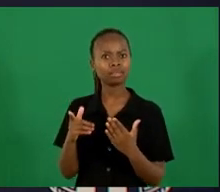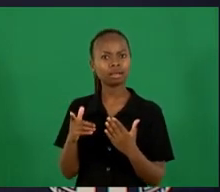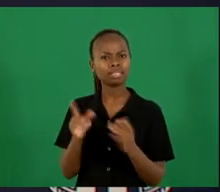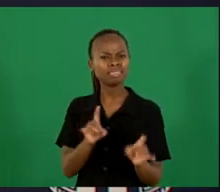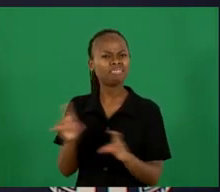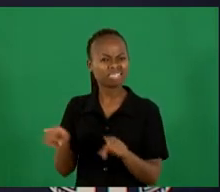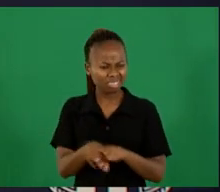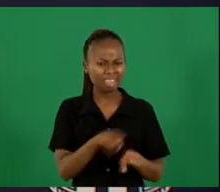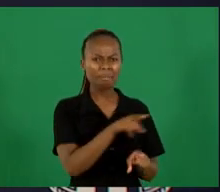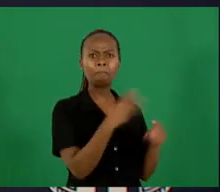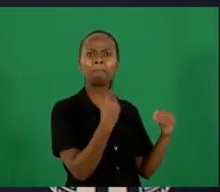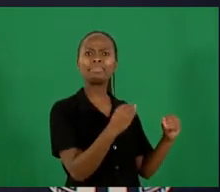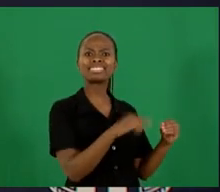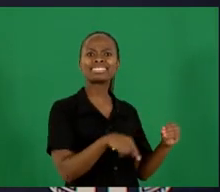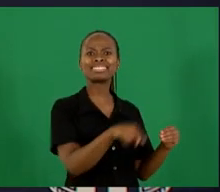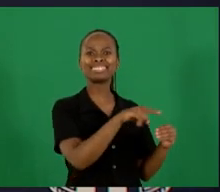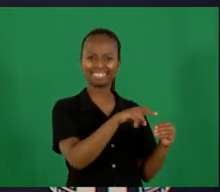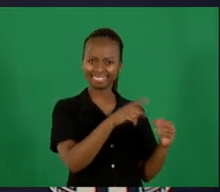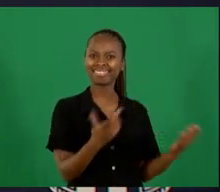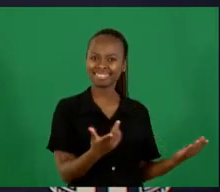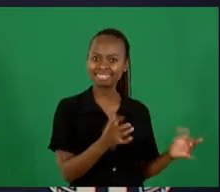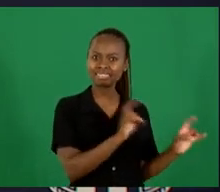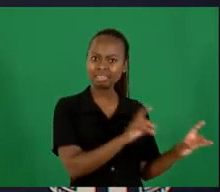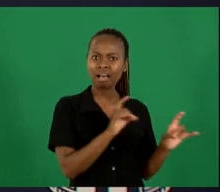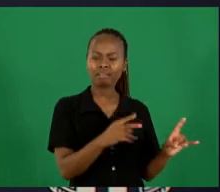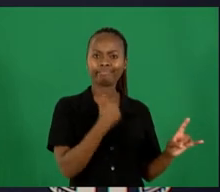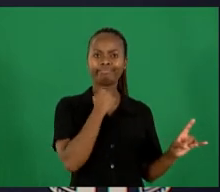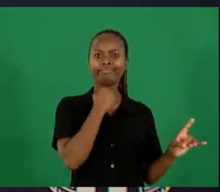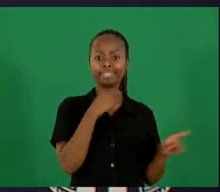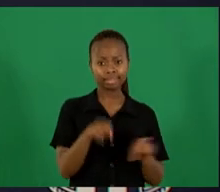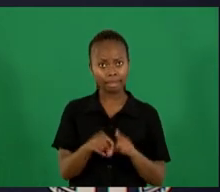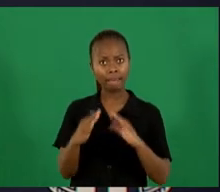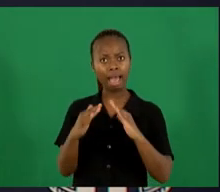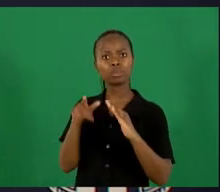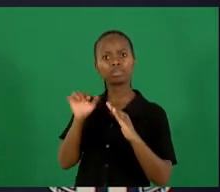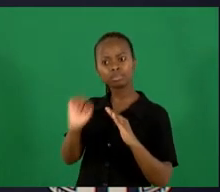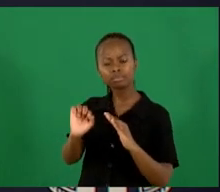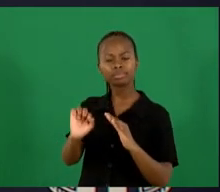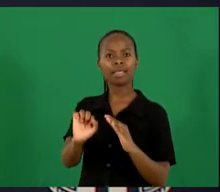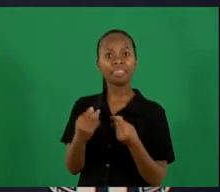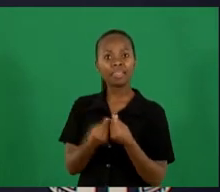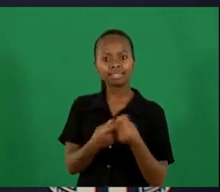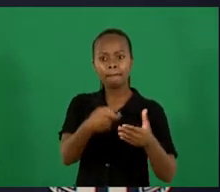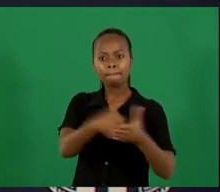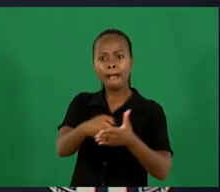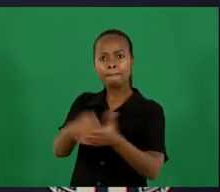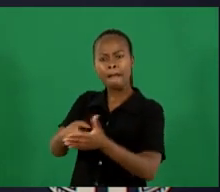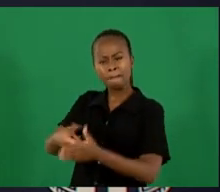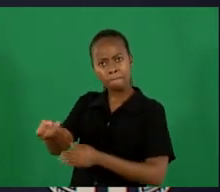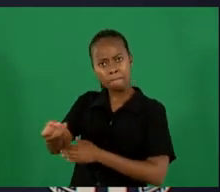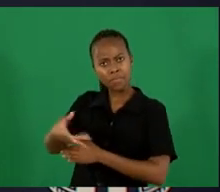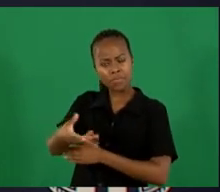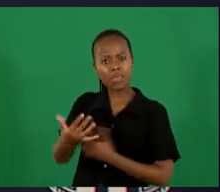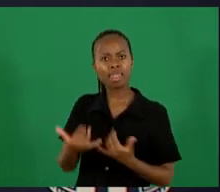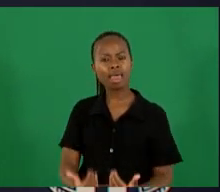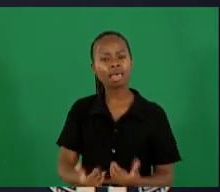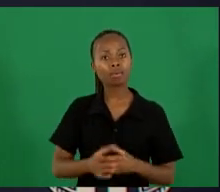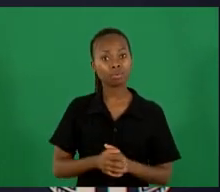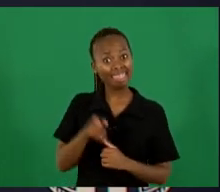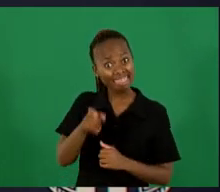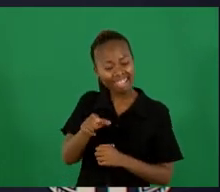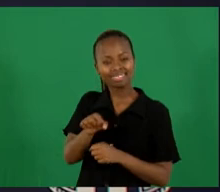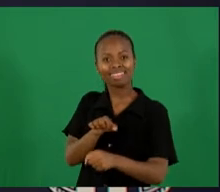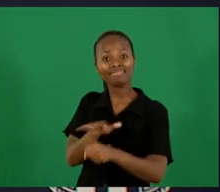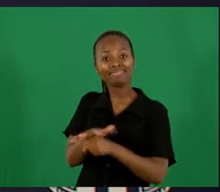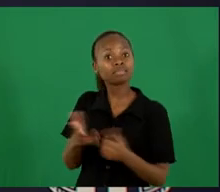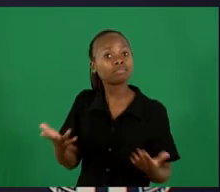the cost of living for households. That could have inflationary pressures coming as from load shedding.